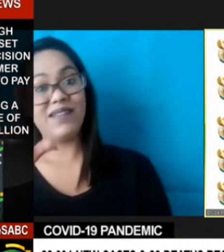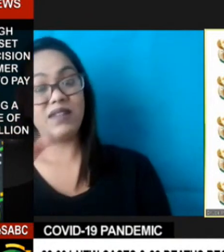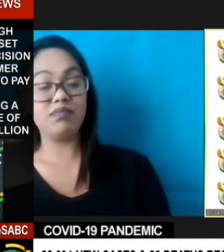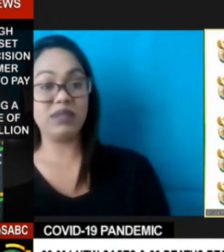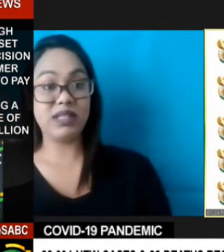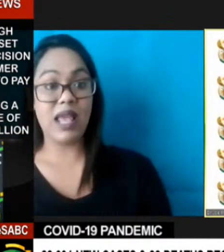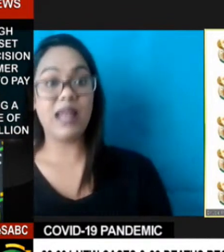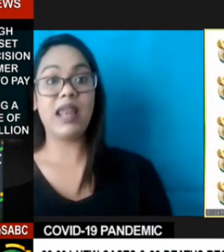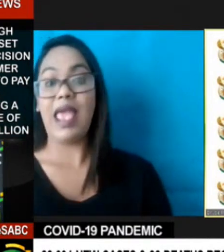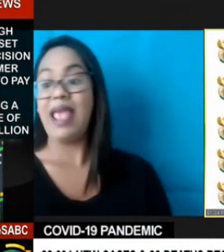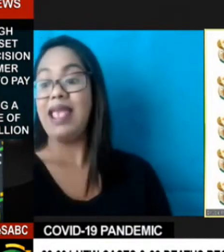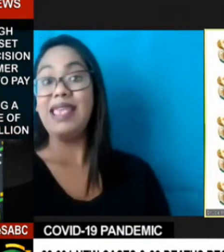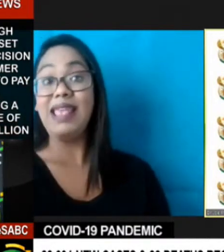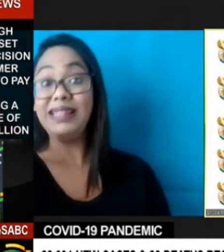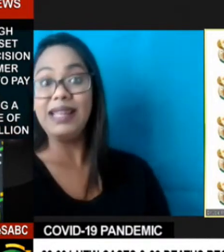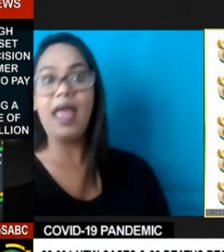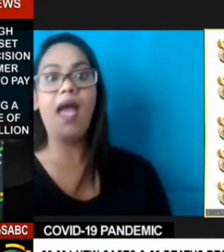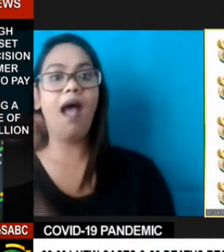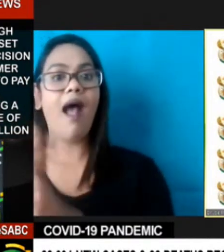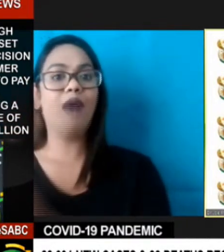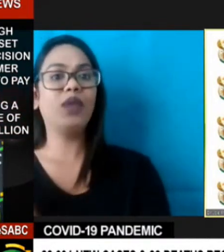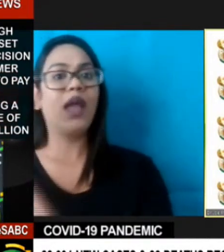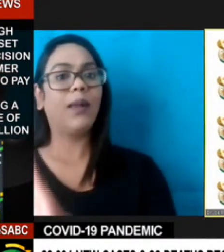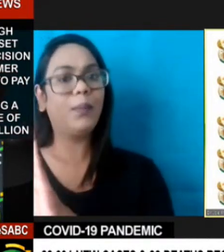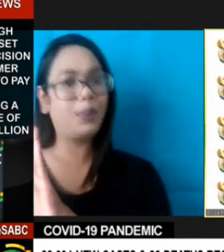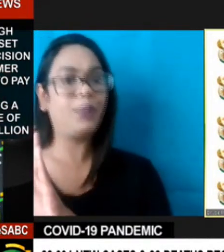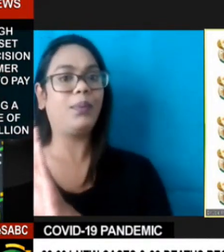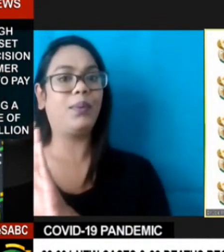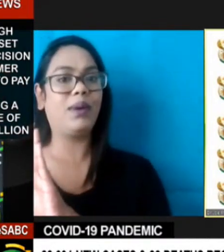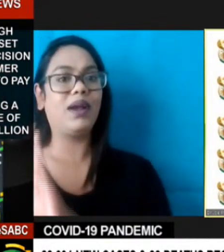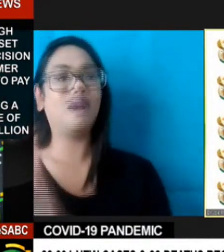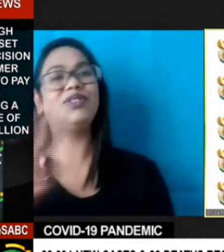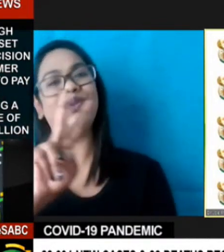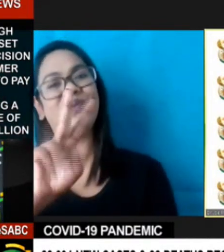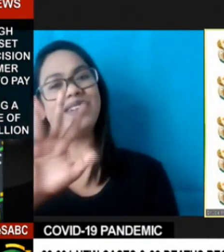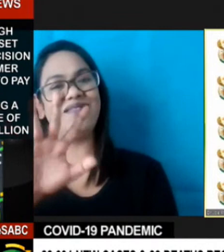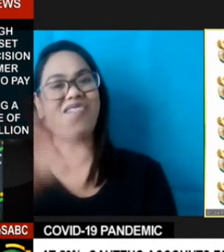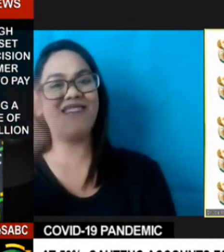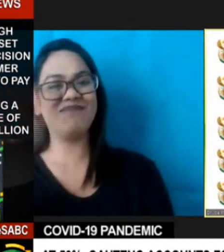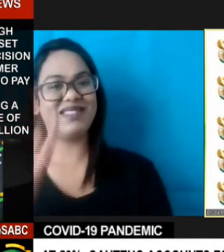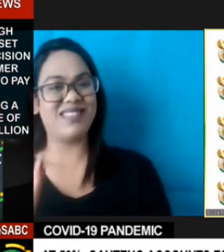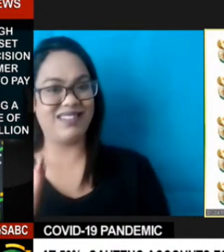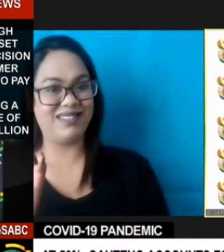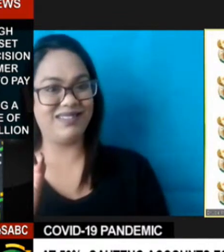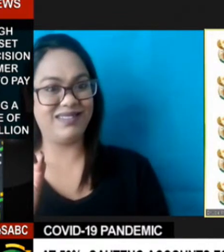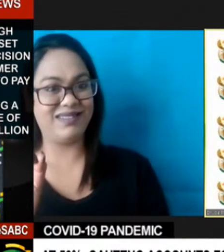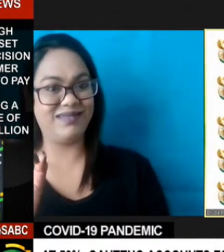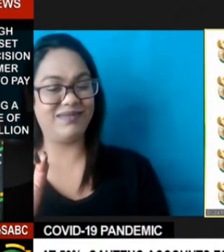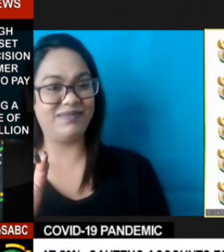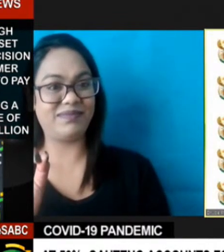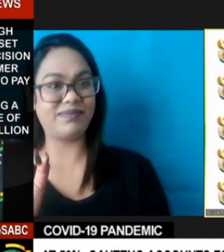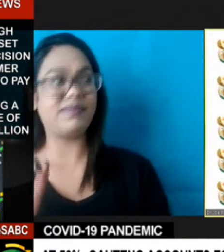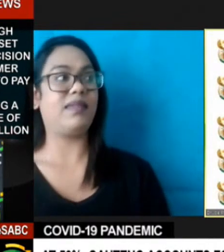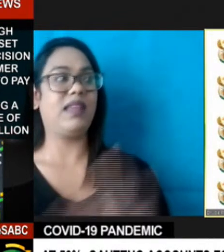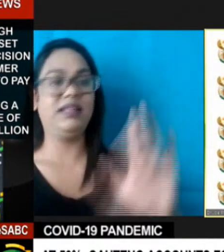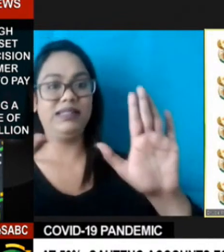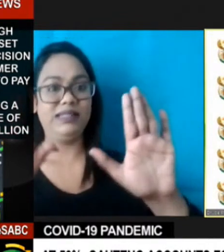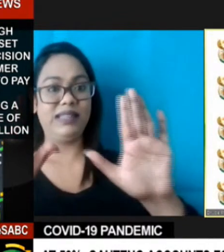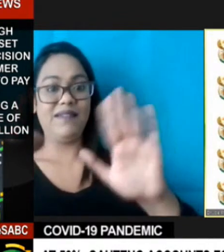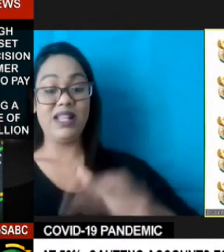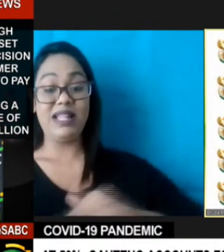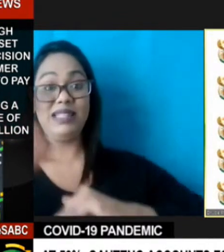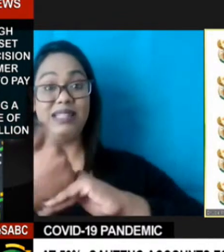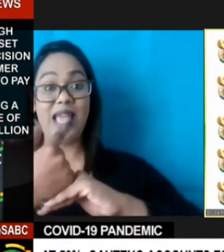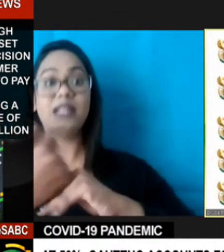yesterday which was below 30% of positivity at 25%. In the last 7 days, new cases